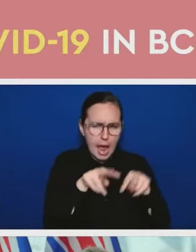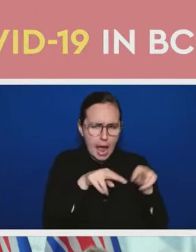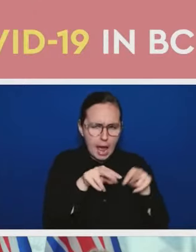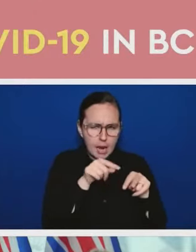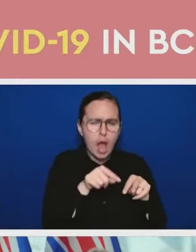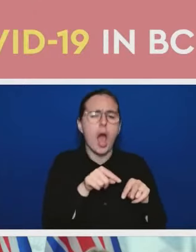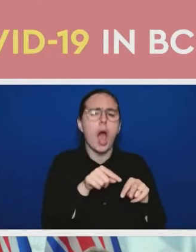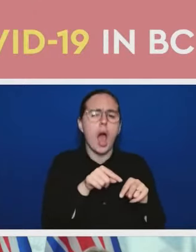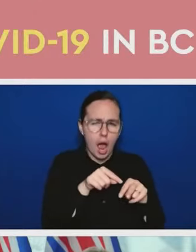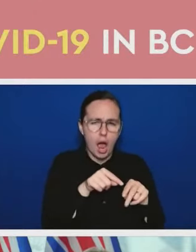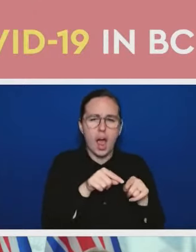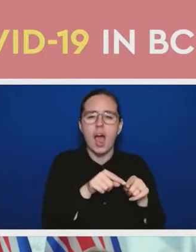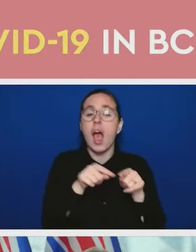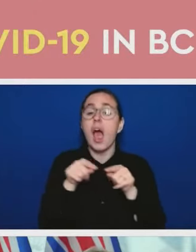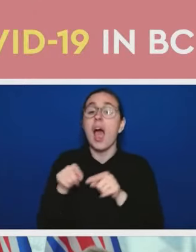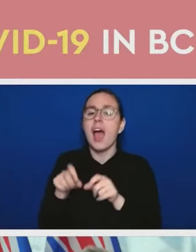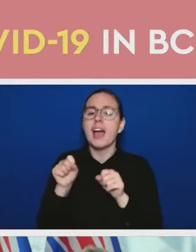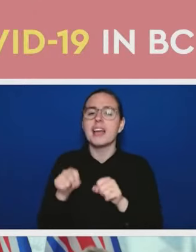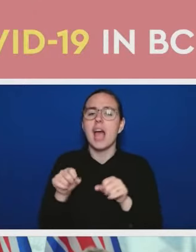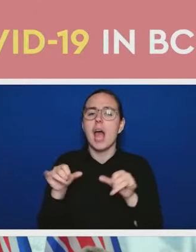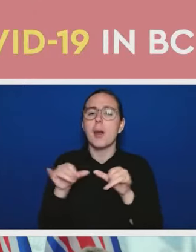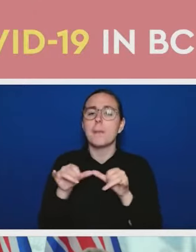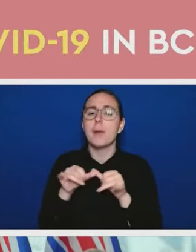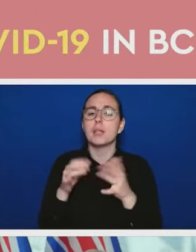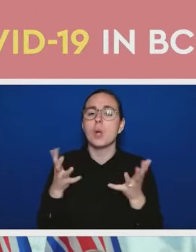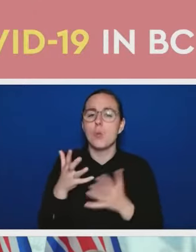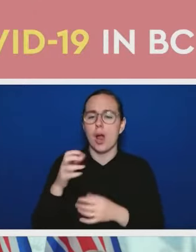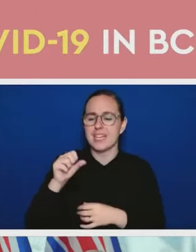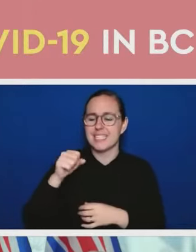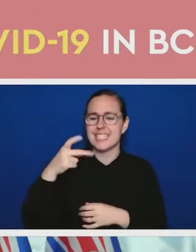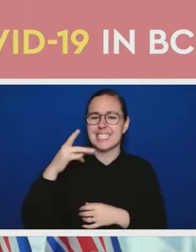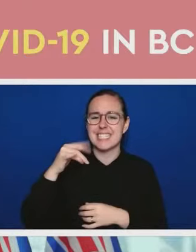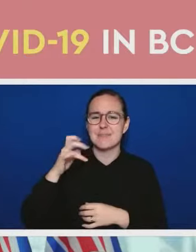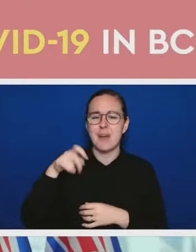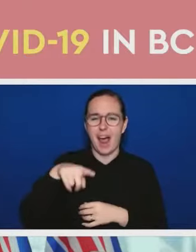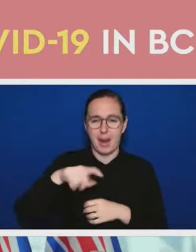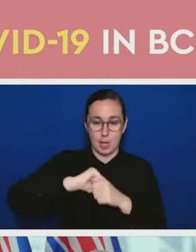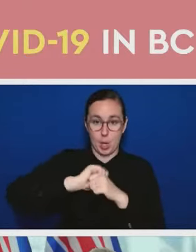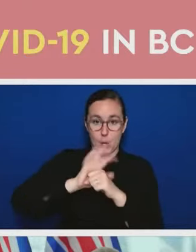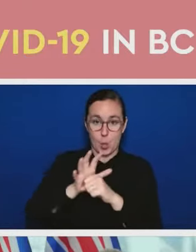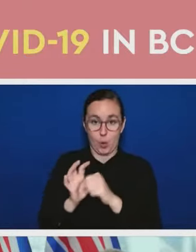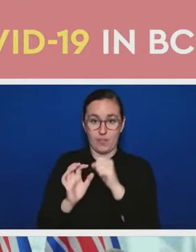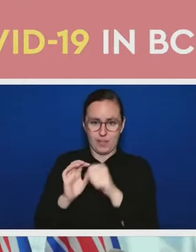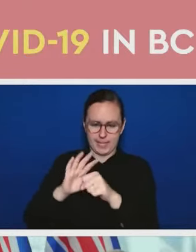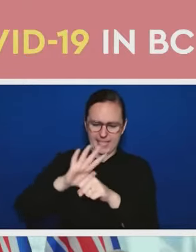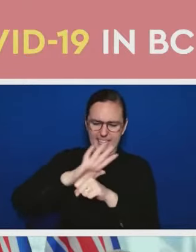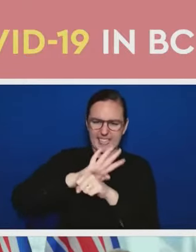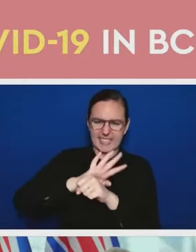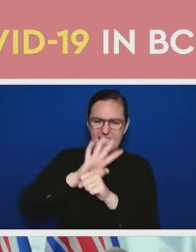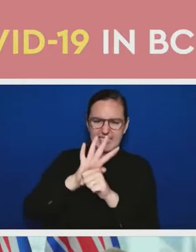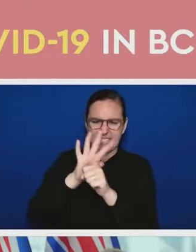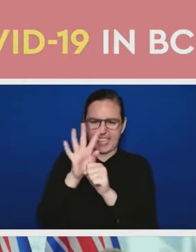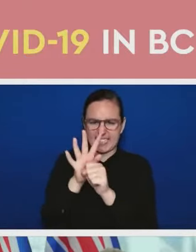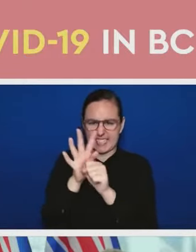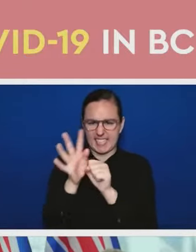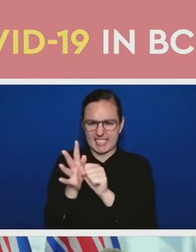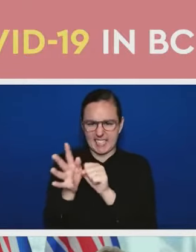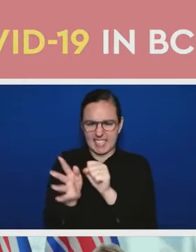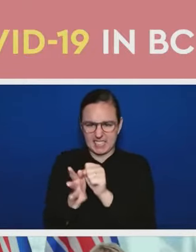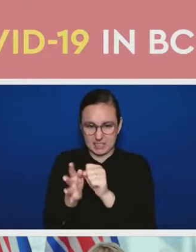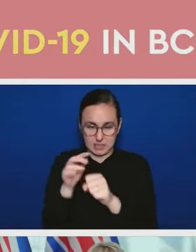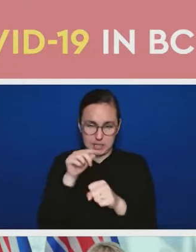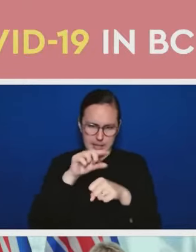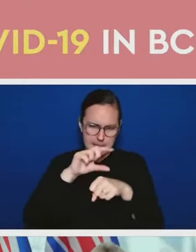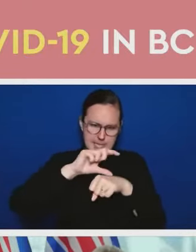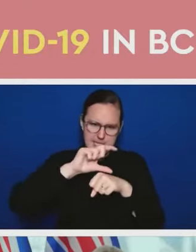protein. So we can tell if that spike protein came from vaccine or not. So the anti-nucleocapsid